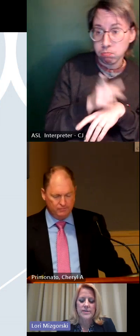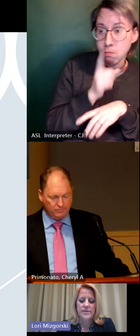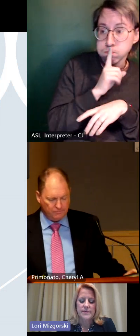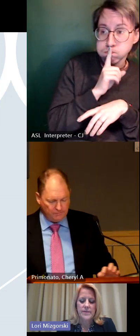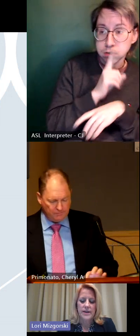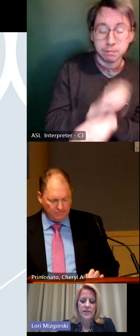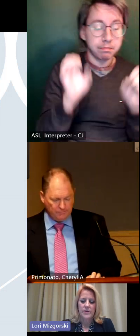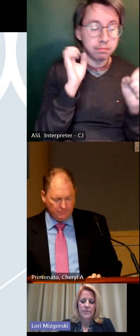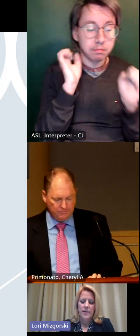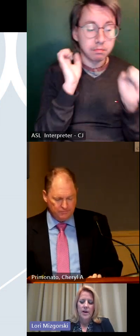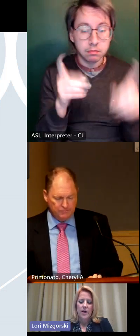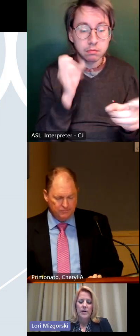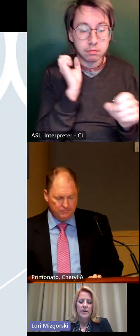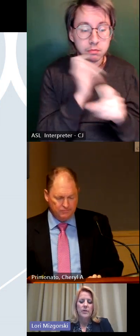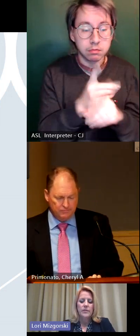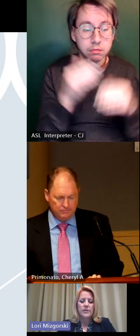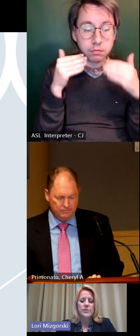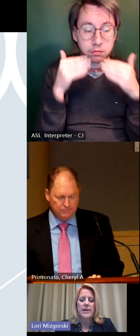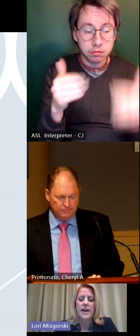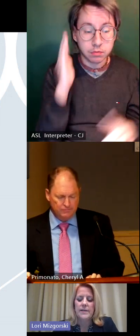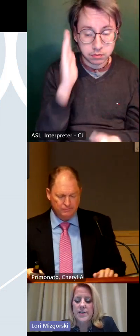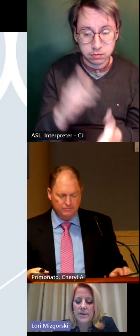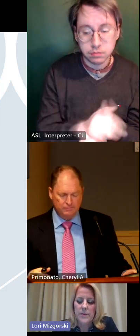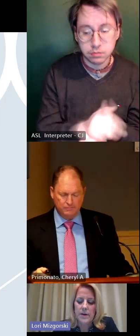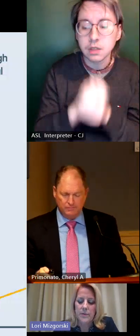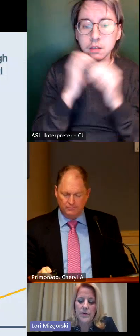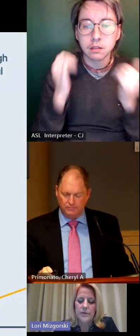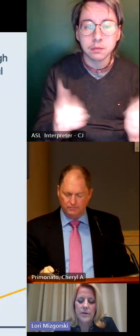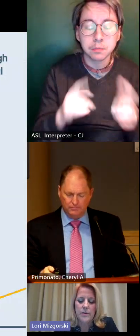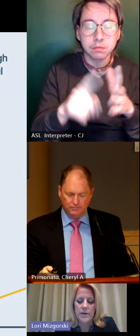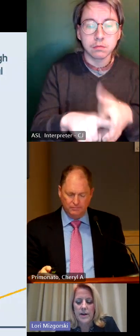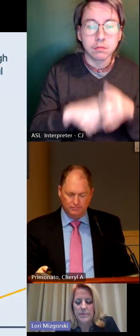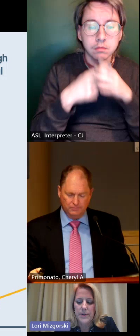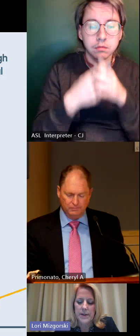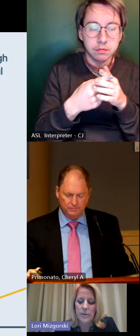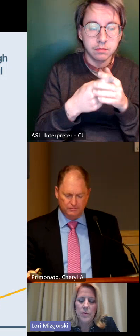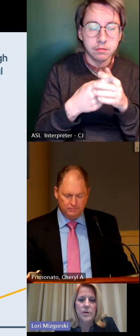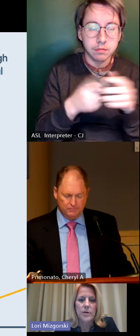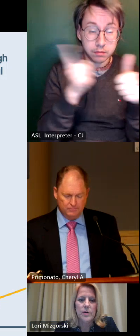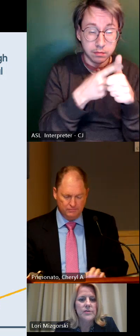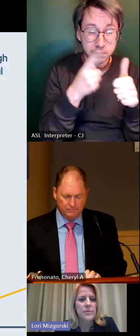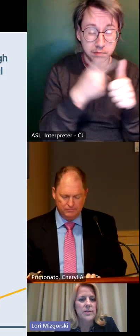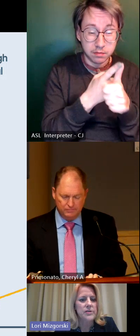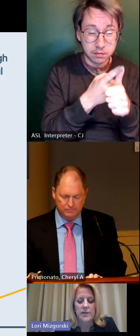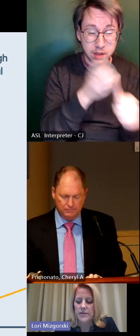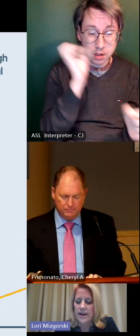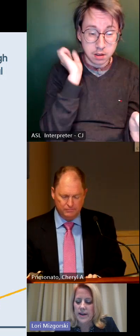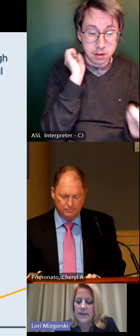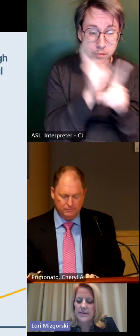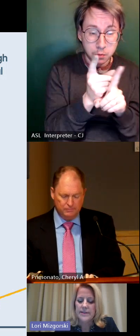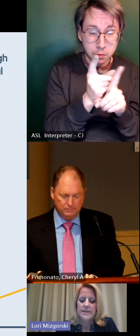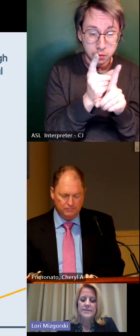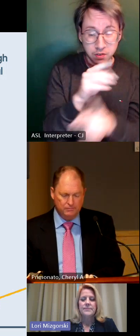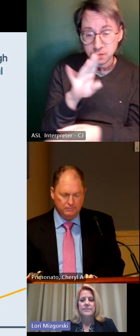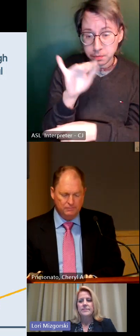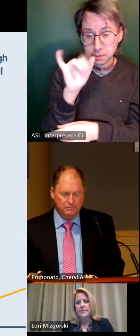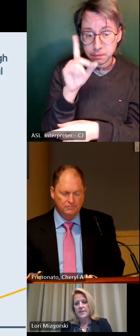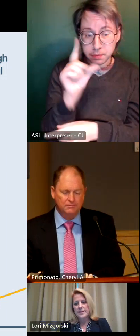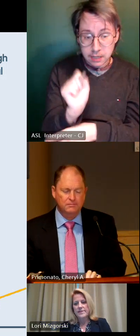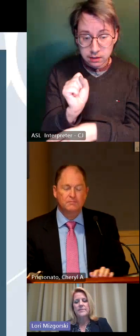Motion carries. Thank you. All right, well, first we have some approval of bid awards with Mr. Jeffrey